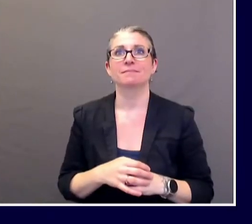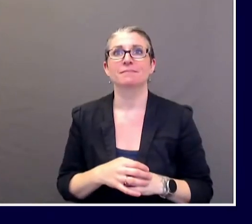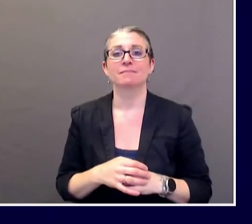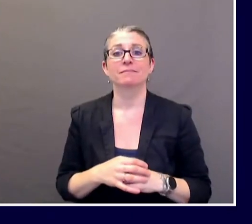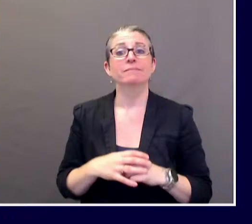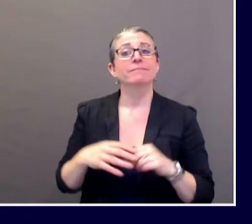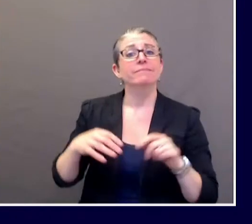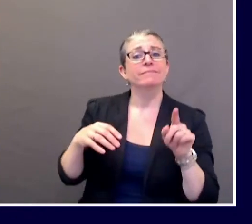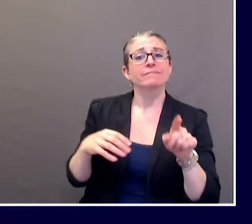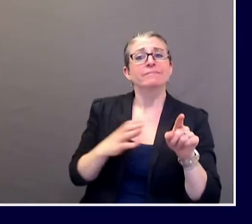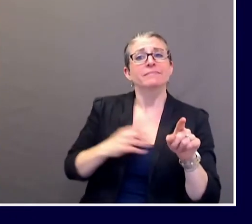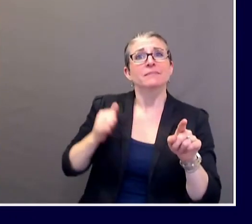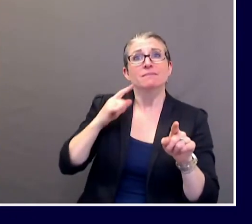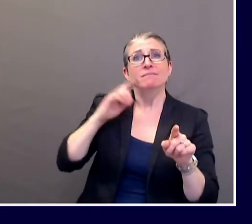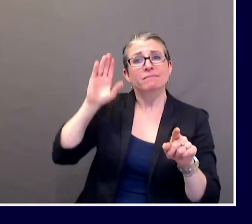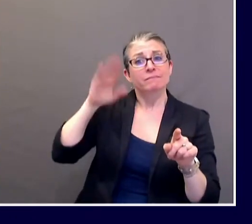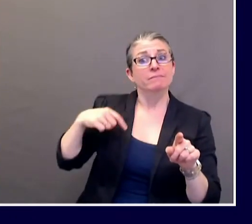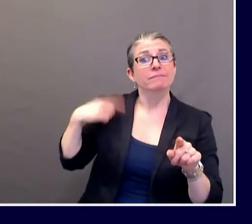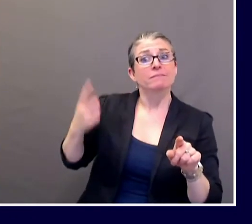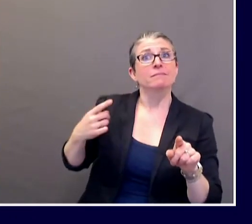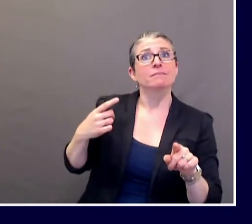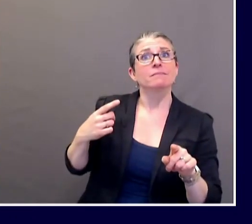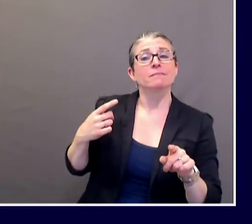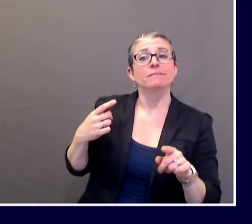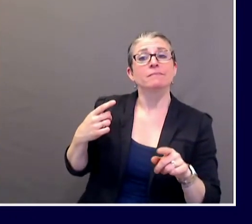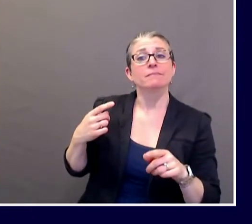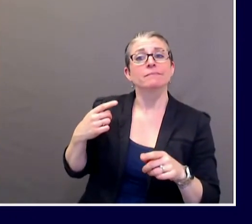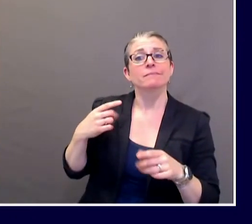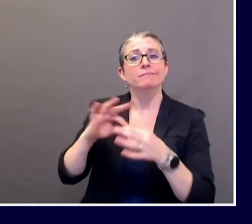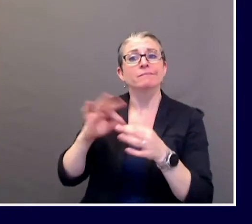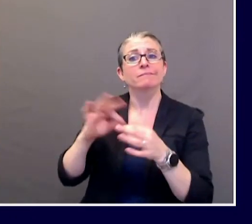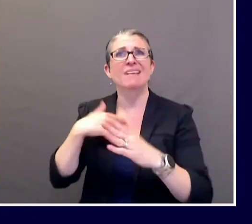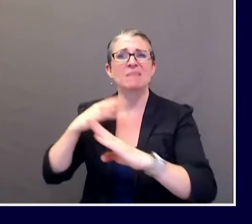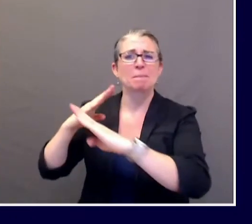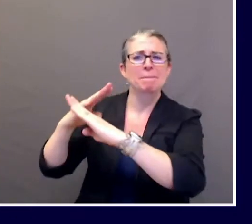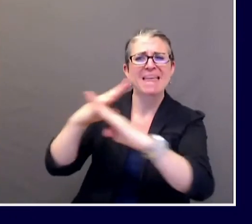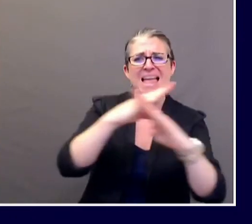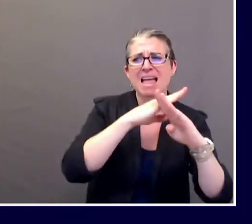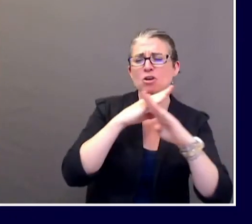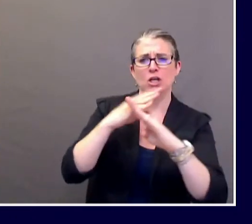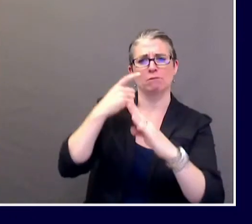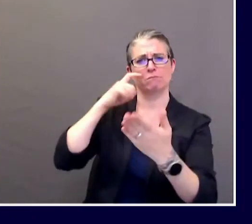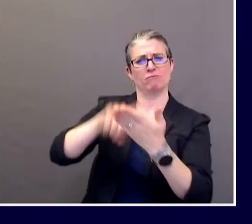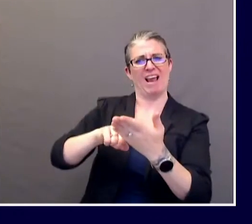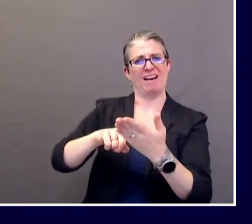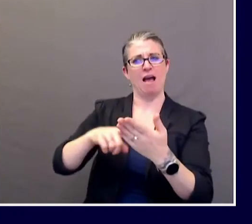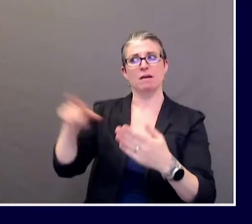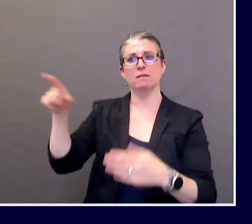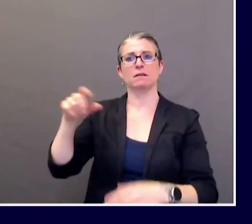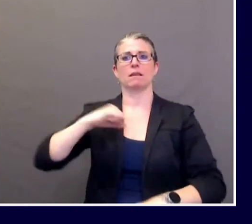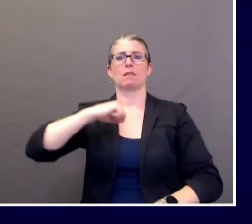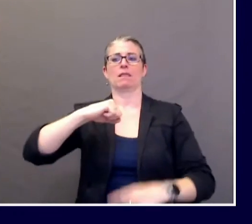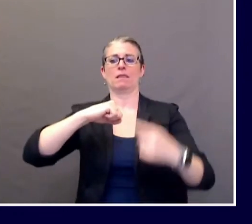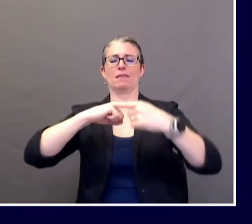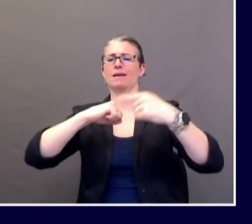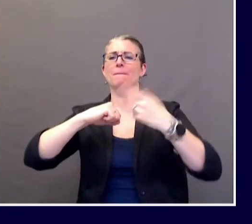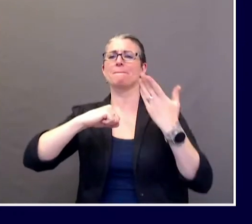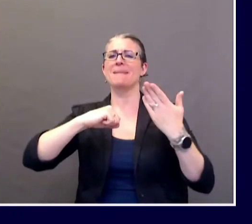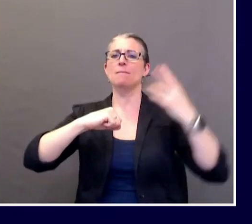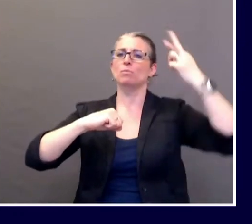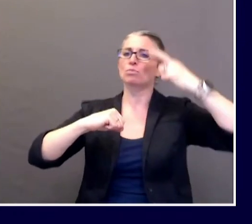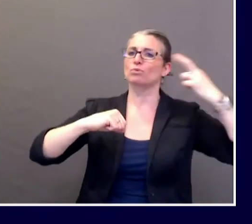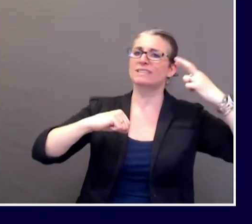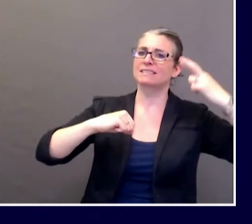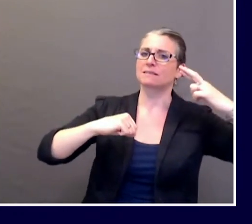on different hours into the evening on weekends. We know that that has been a problem for some people. We're working